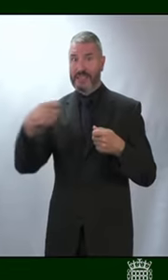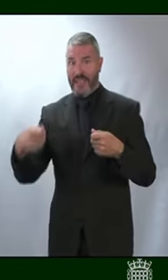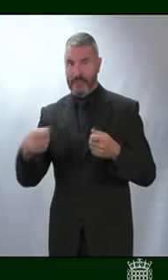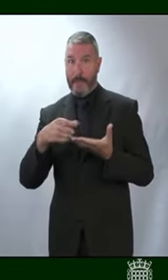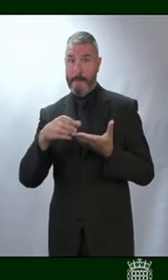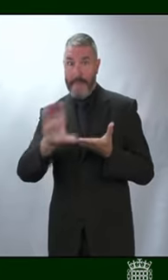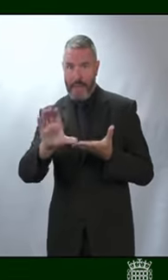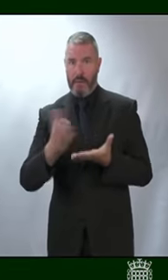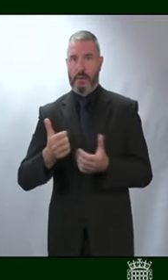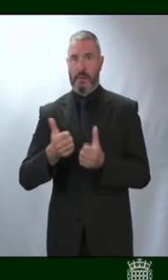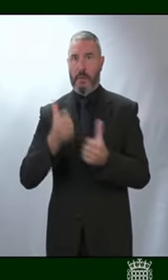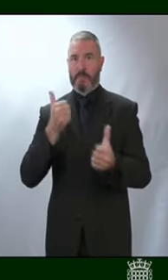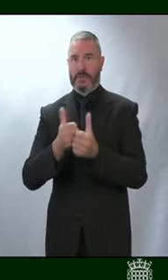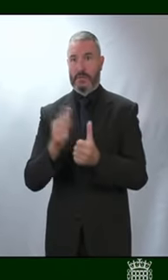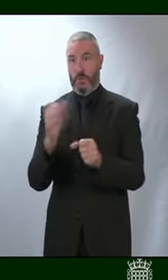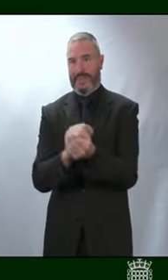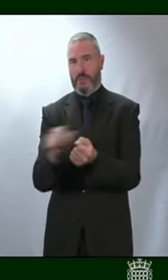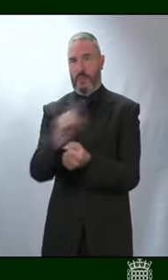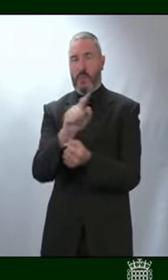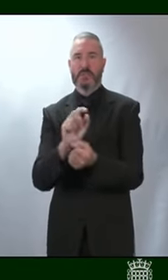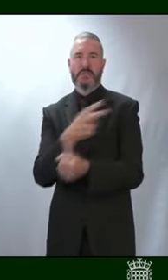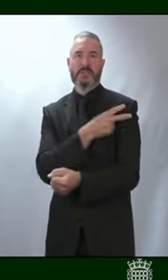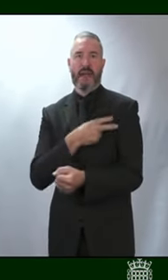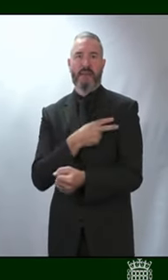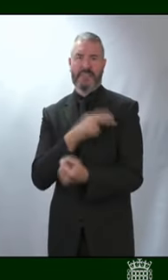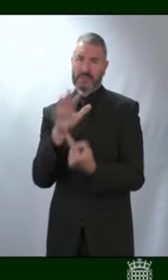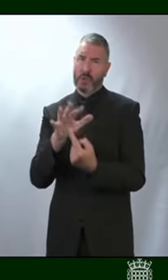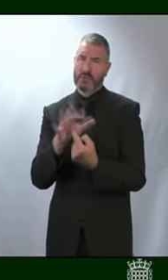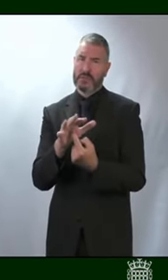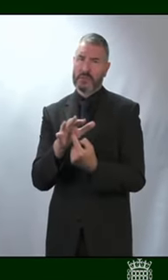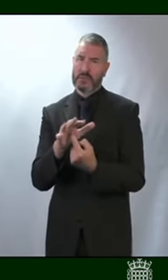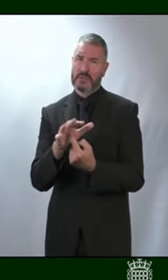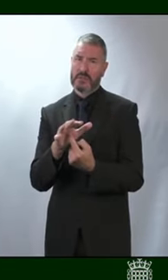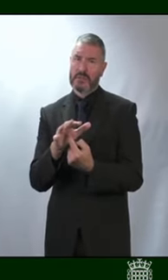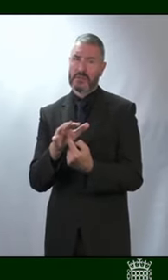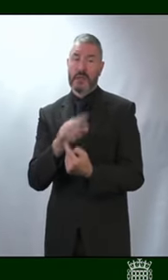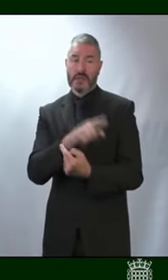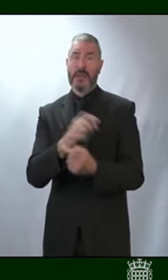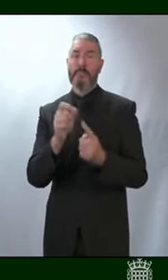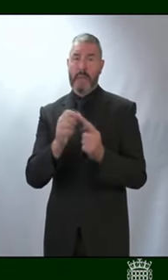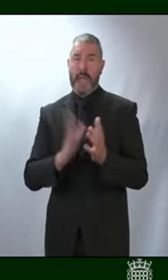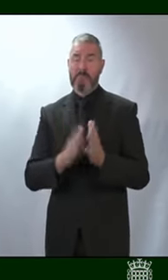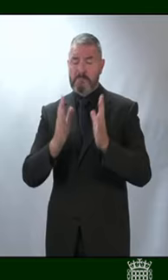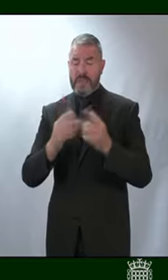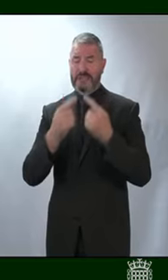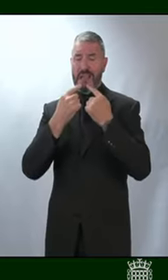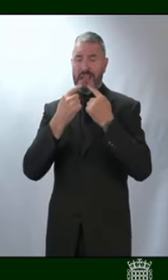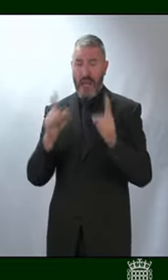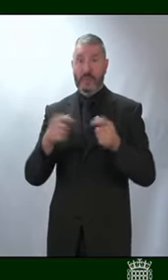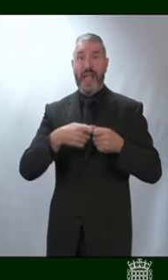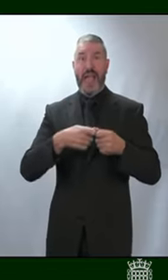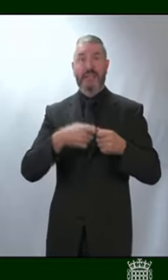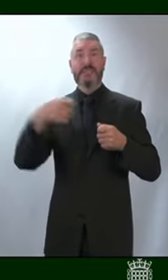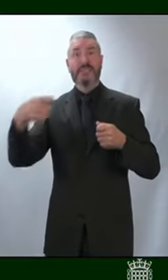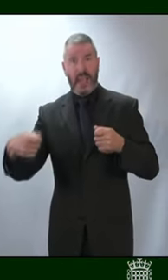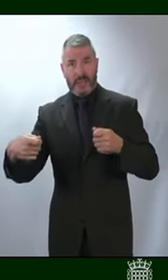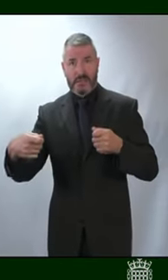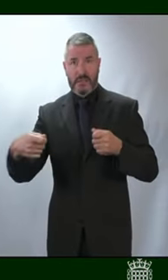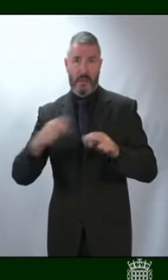lie with the Prime Minister and the Chancellor. The Prime Minister must announce an immediate extension, no half